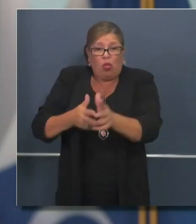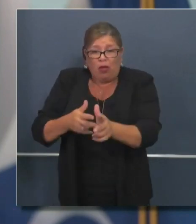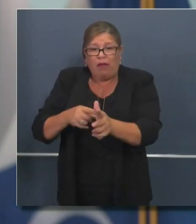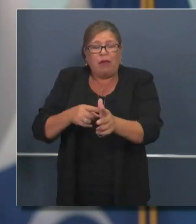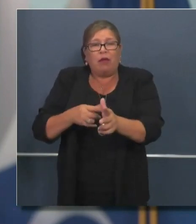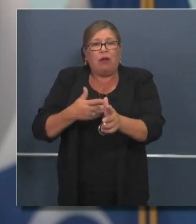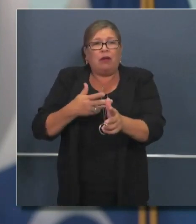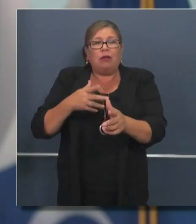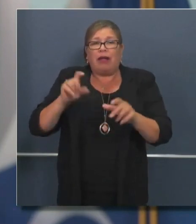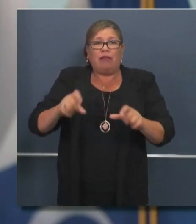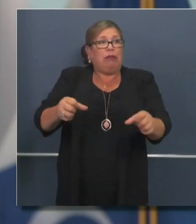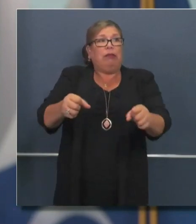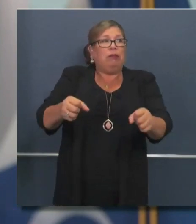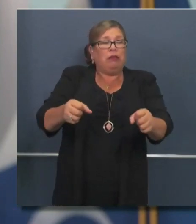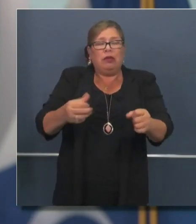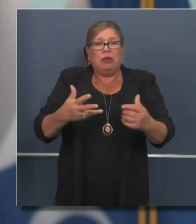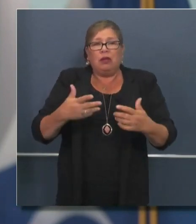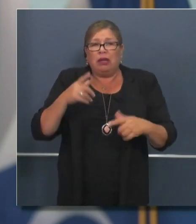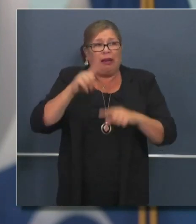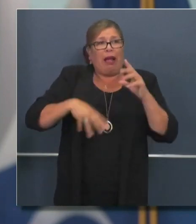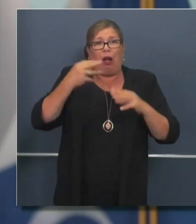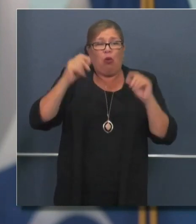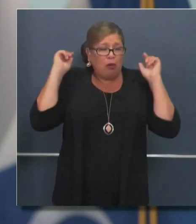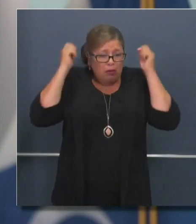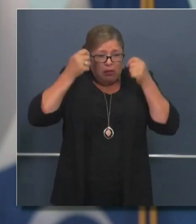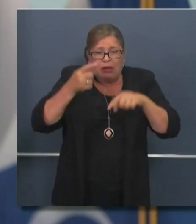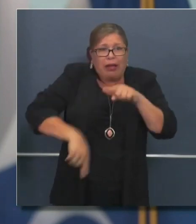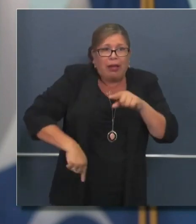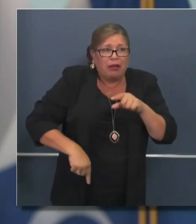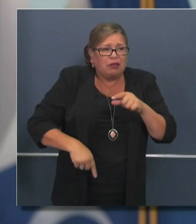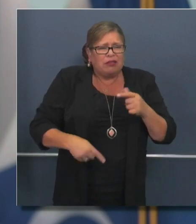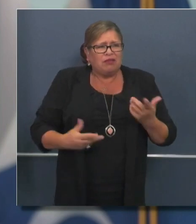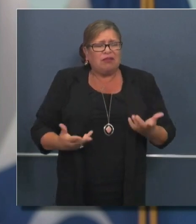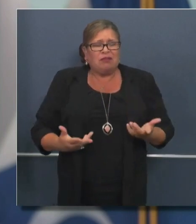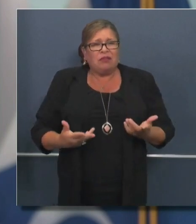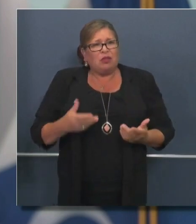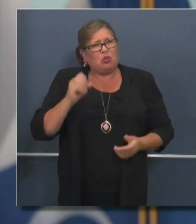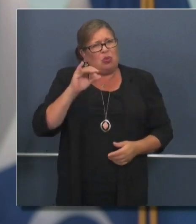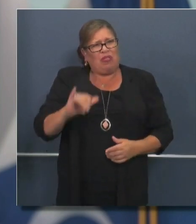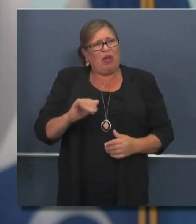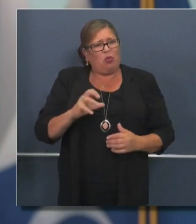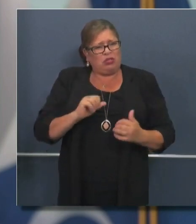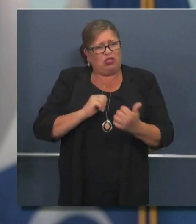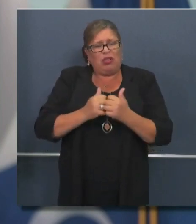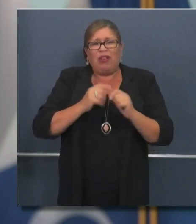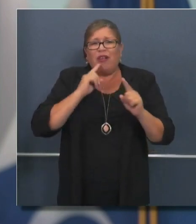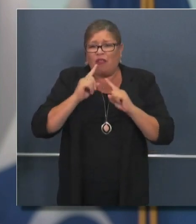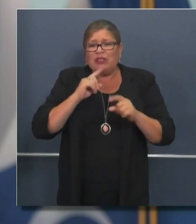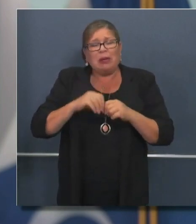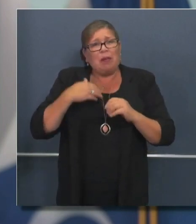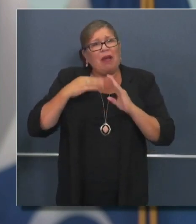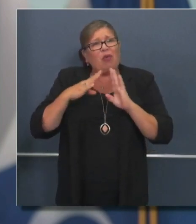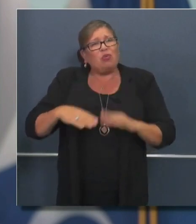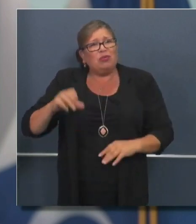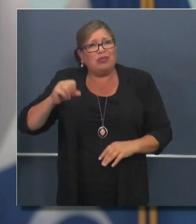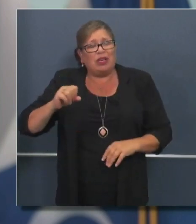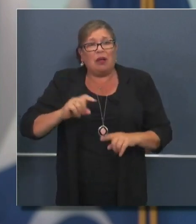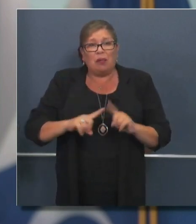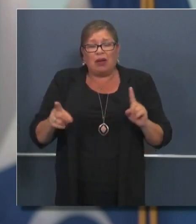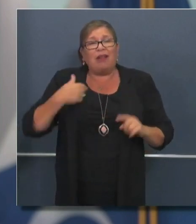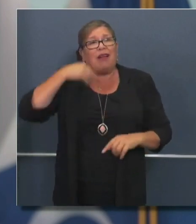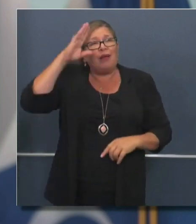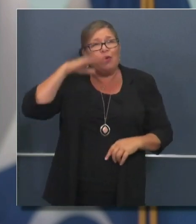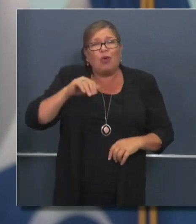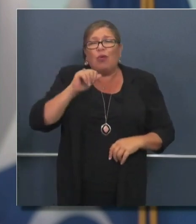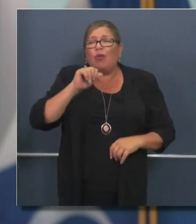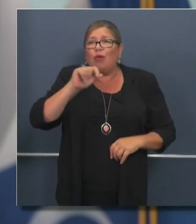a hoodie on, not even curb, have that conversation at my home, but it's a conversation people are having